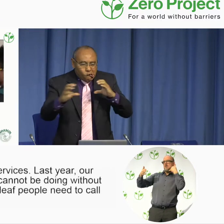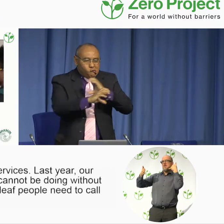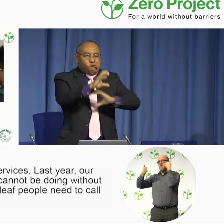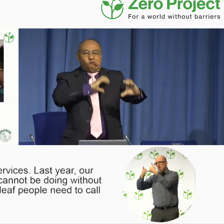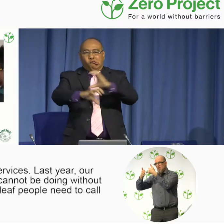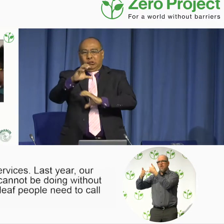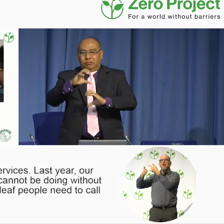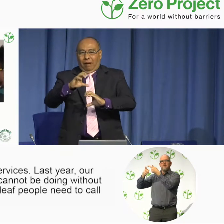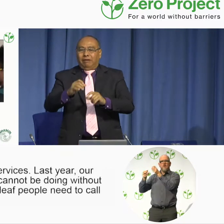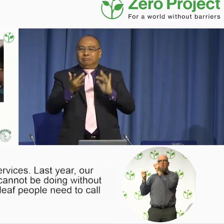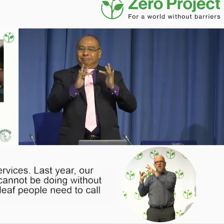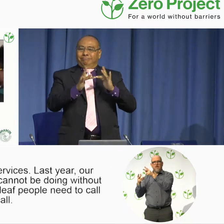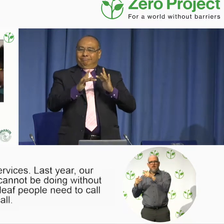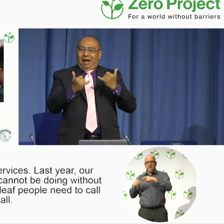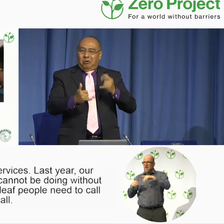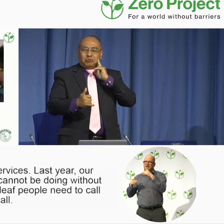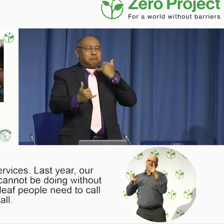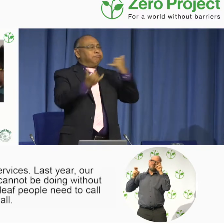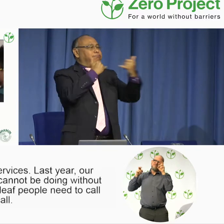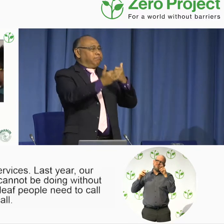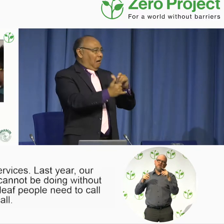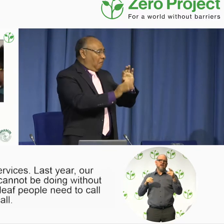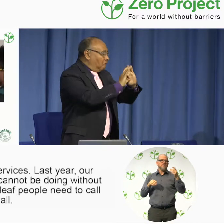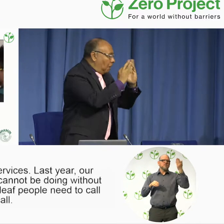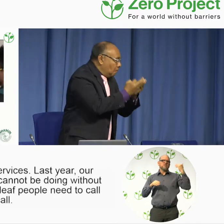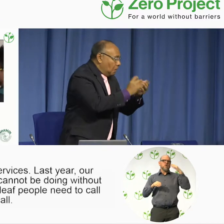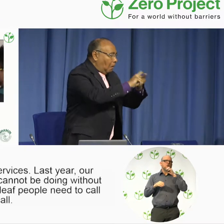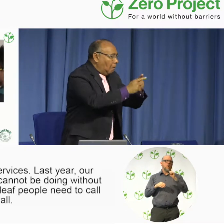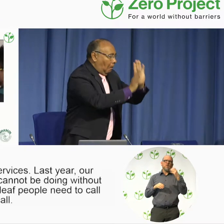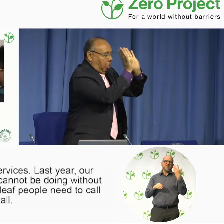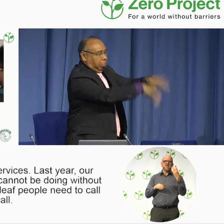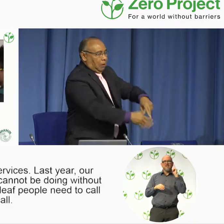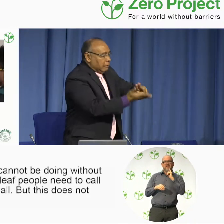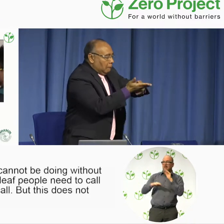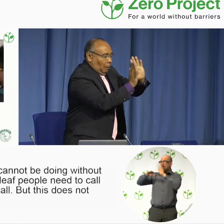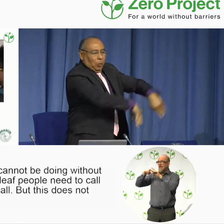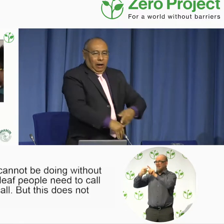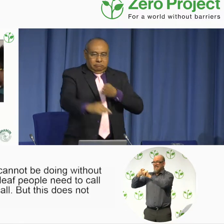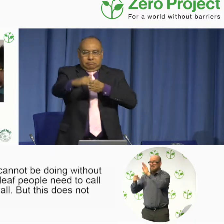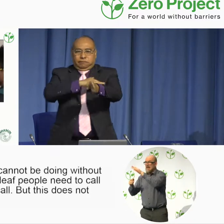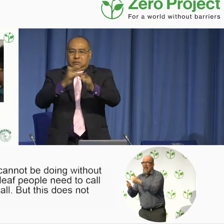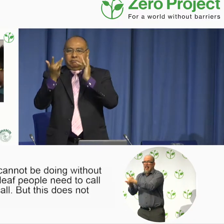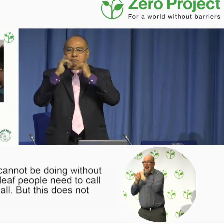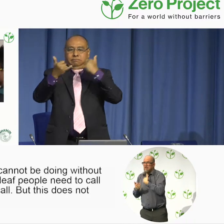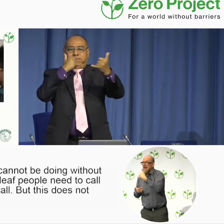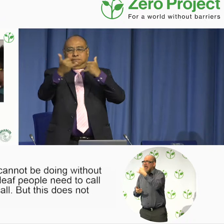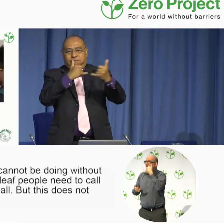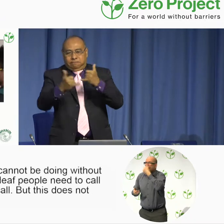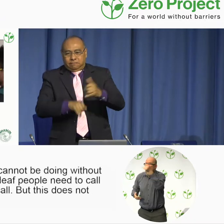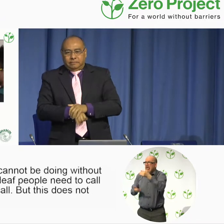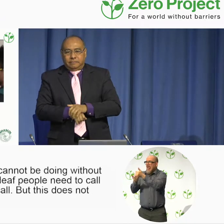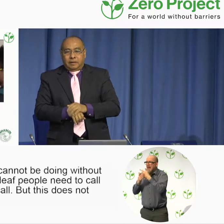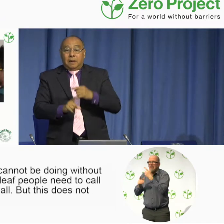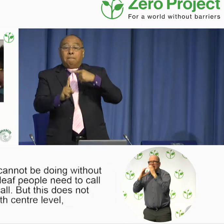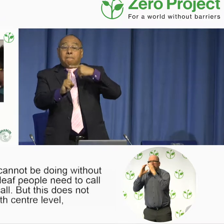in order to do a call. But it doesn't mean a good communication. By